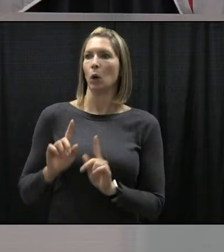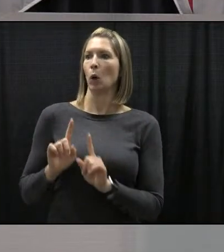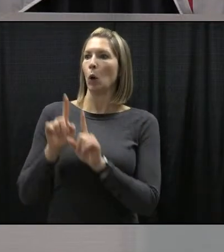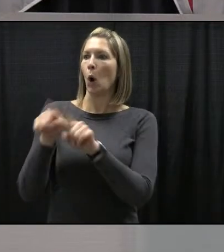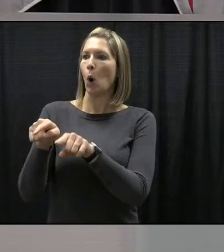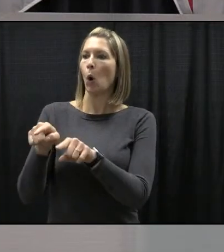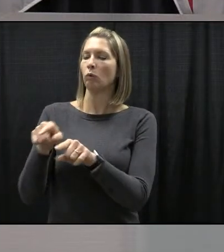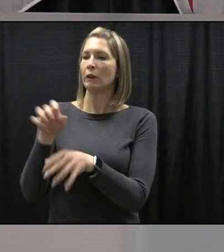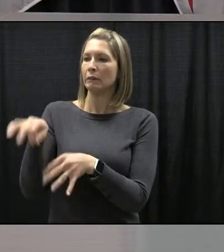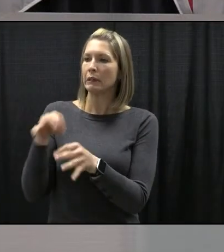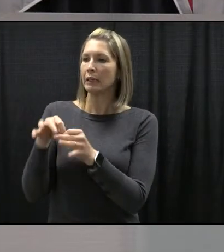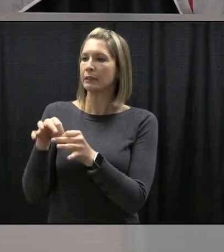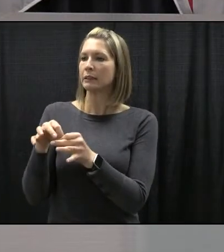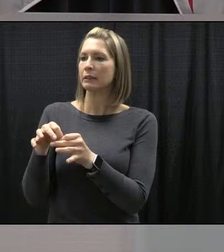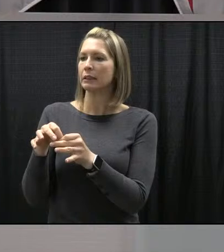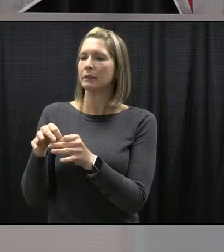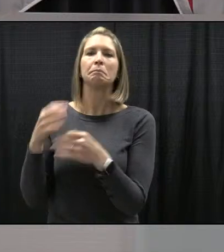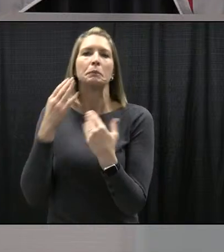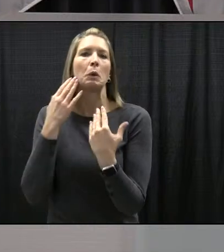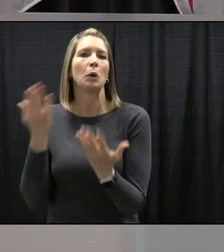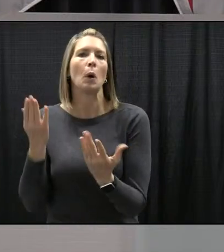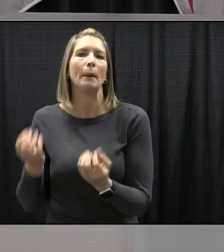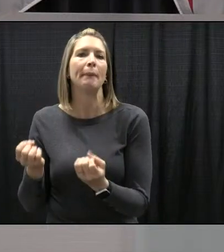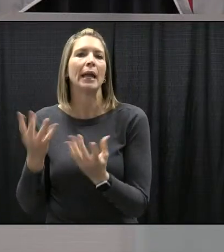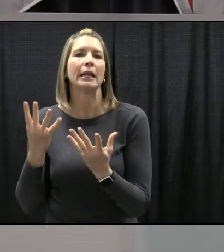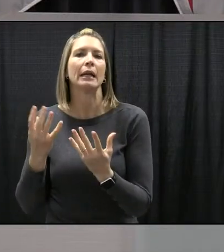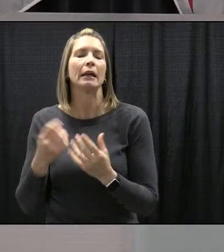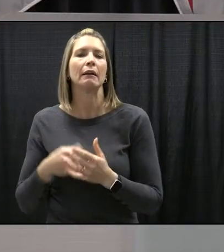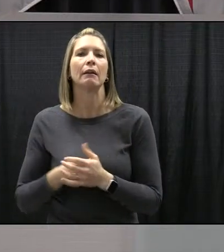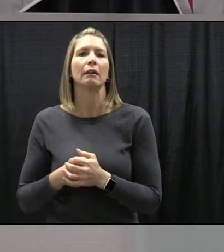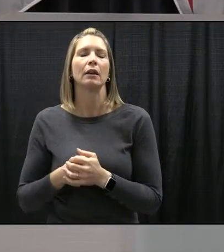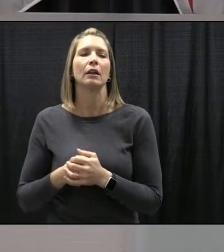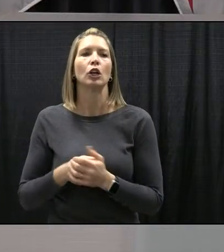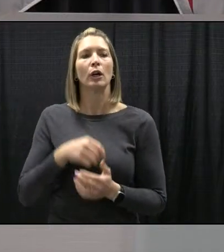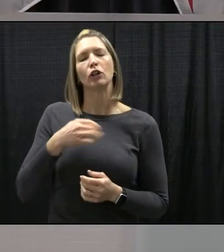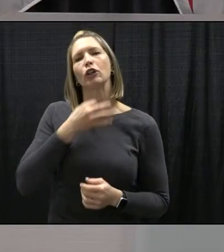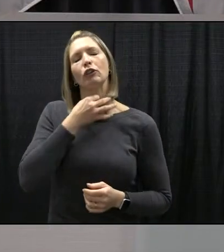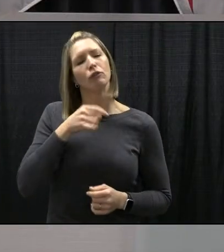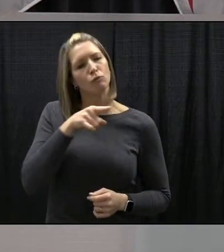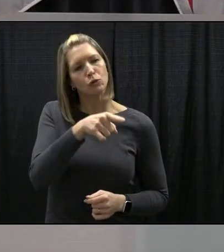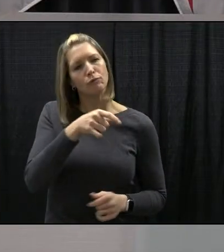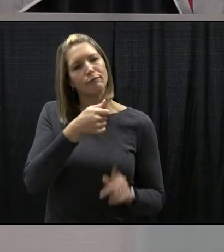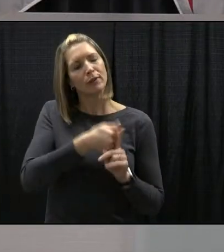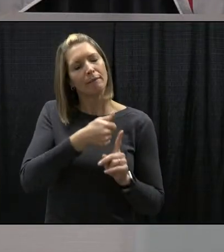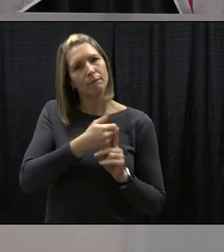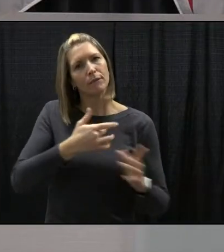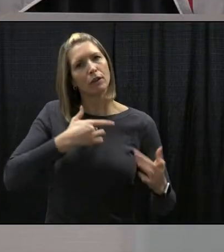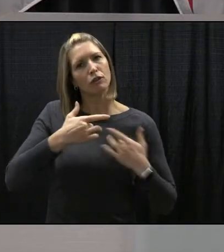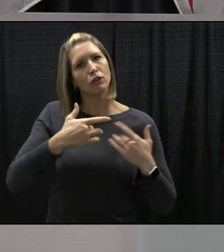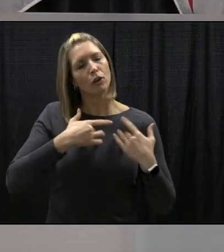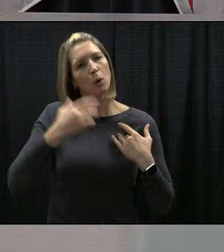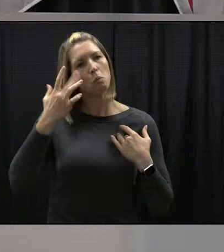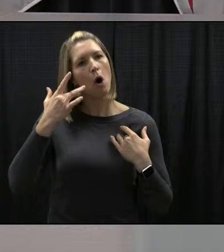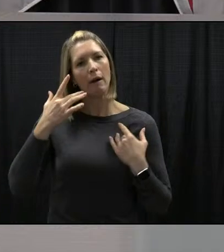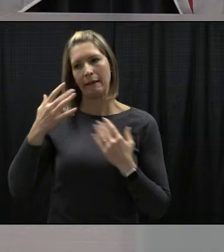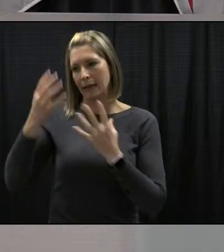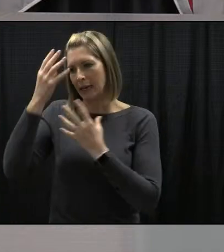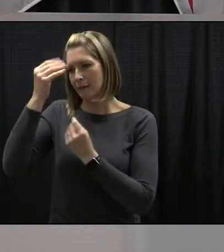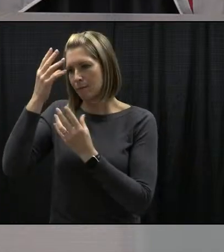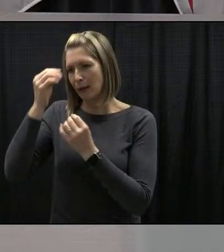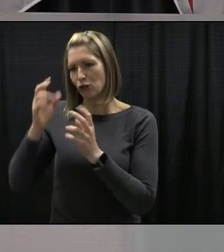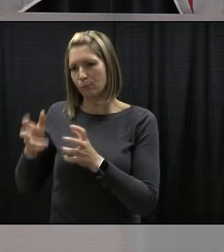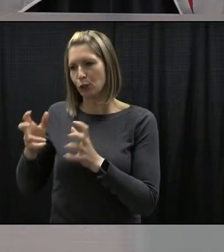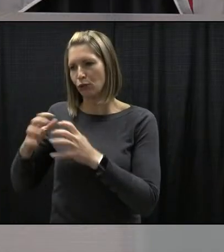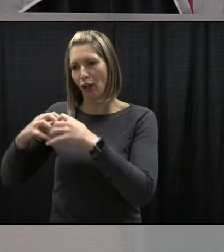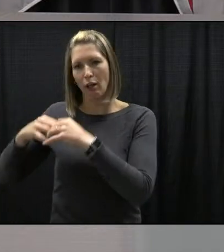is low, but how concerned are you that, in fact, we may not be testing people, considering the form has been down? If